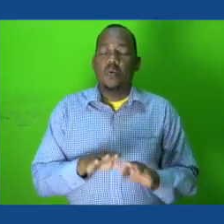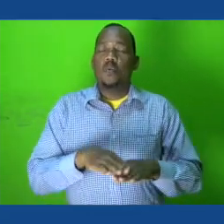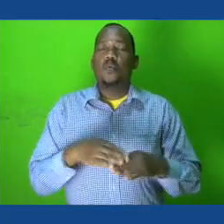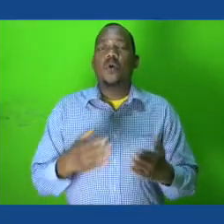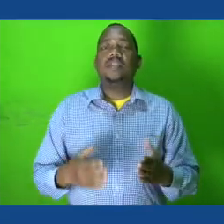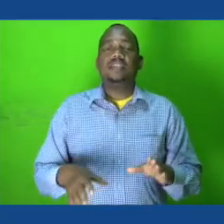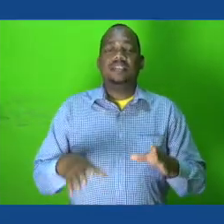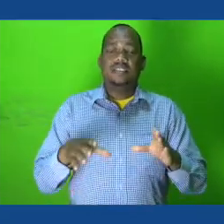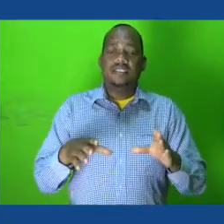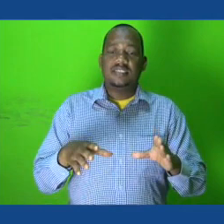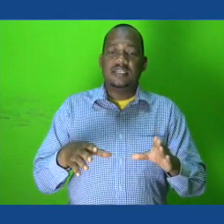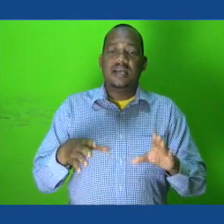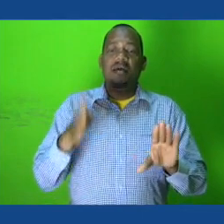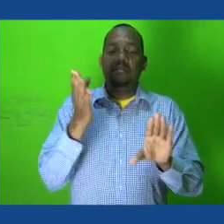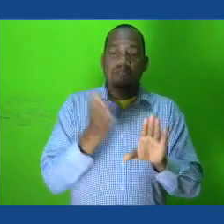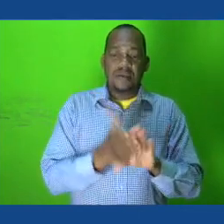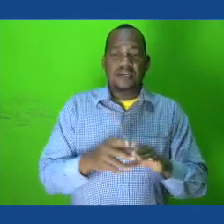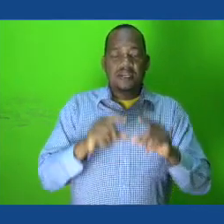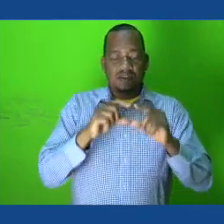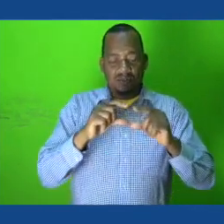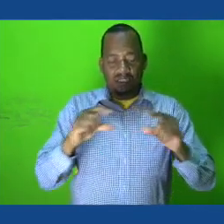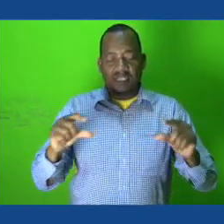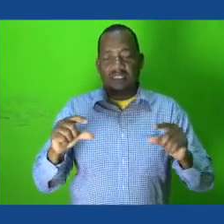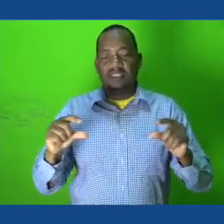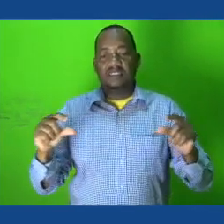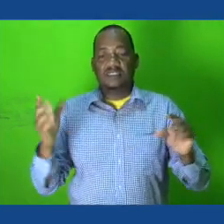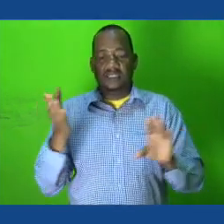What is a bank reconciliation statement?